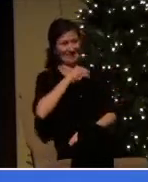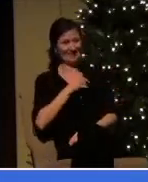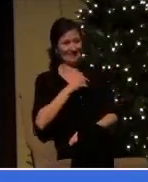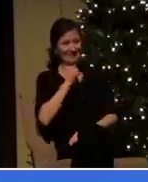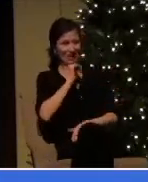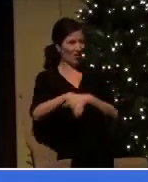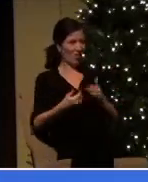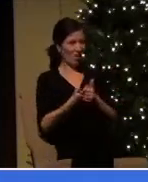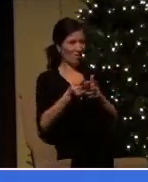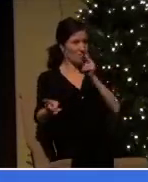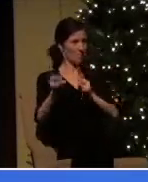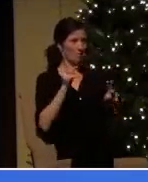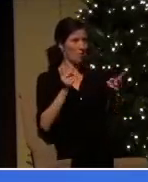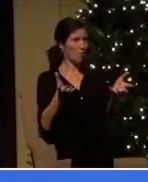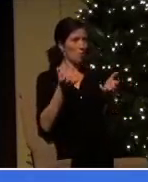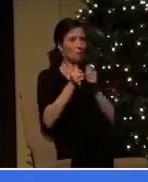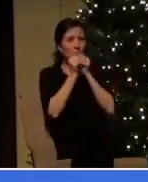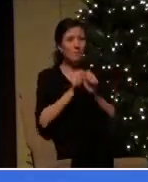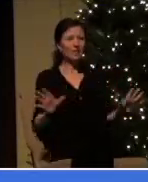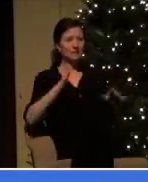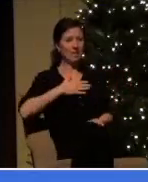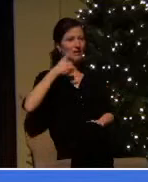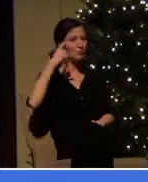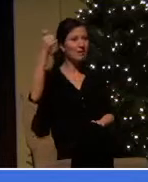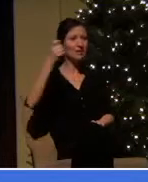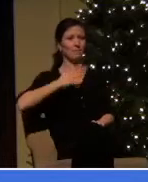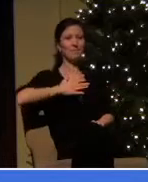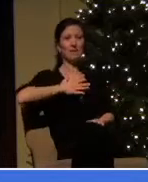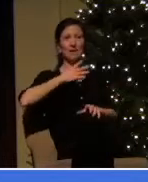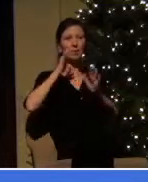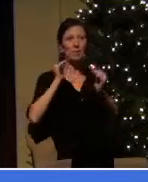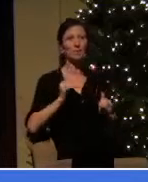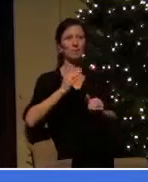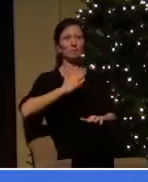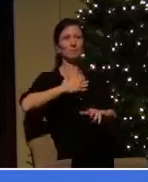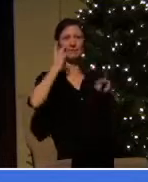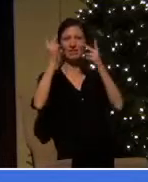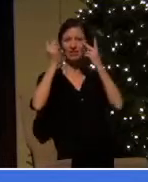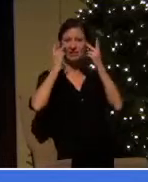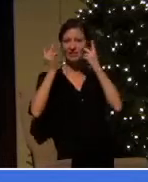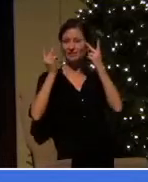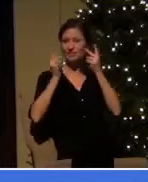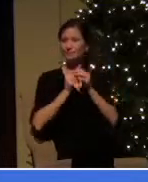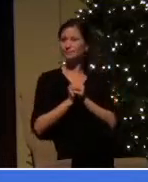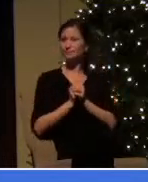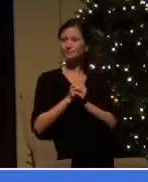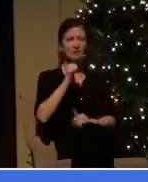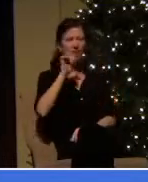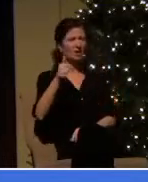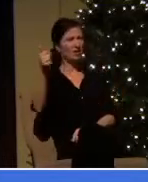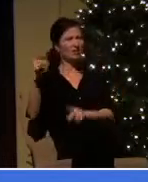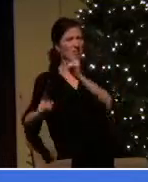is going to bless my every dream, hope, or ambition. And not everybody is going